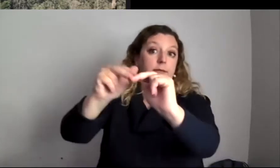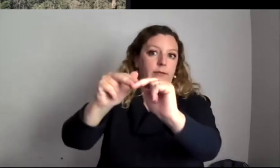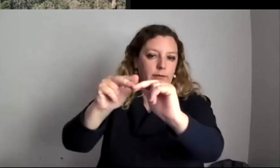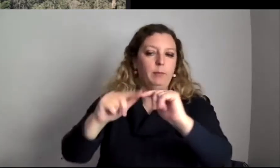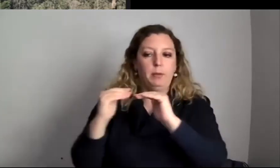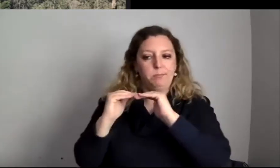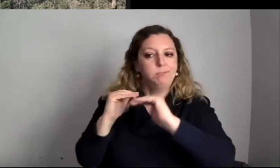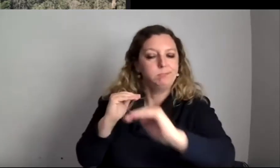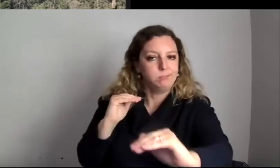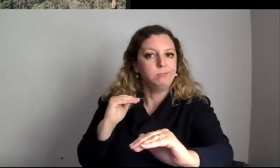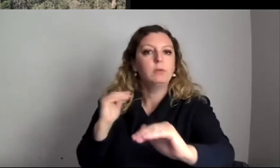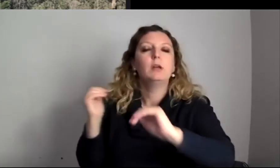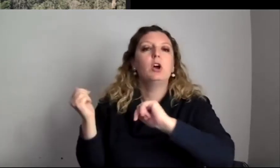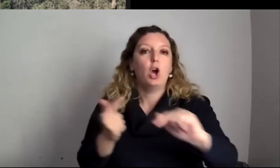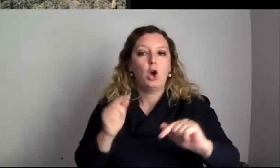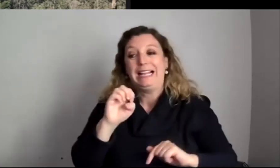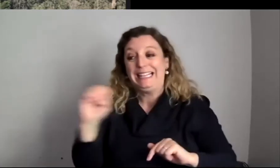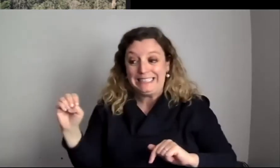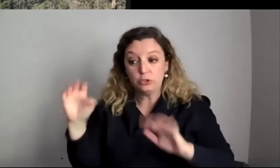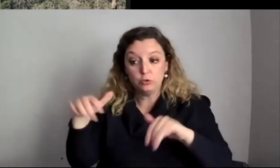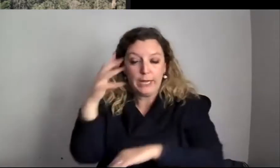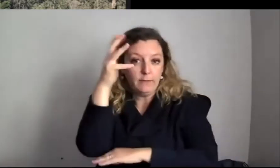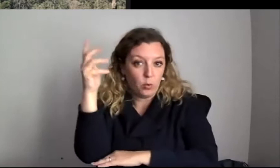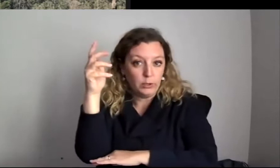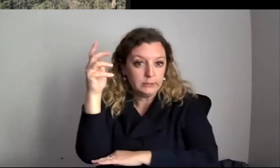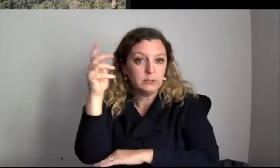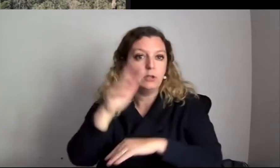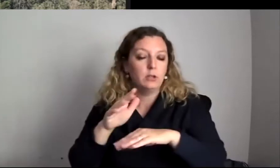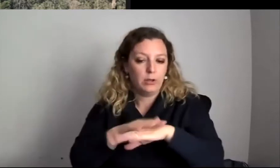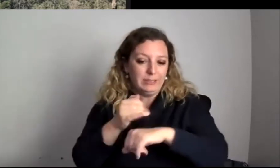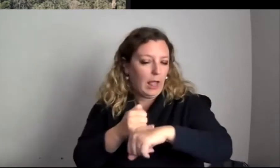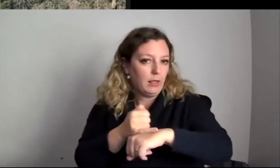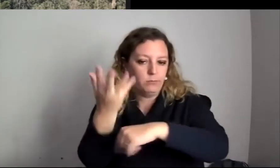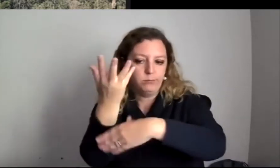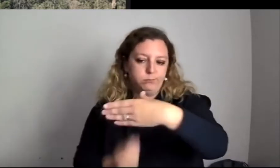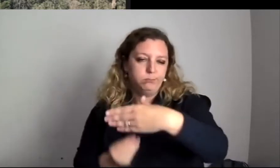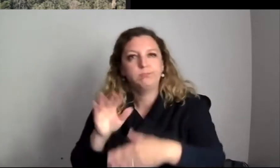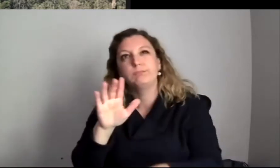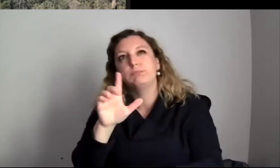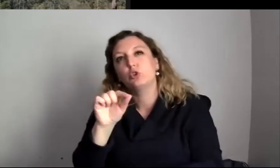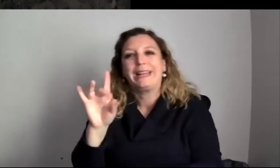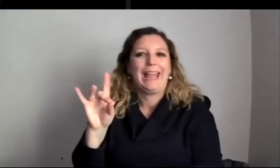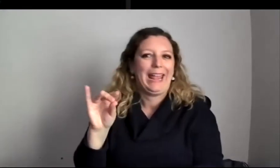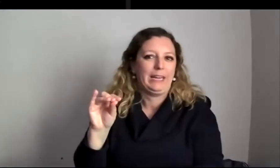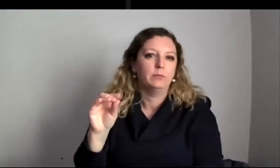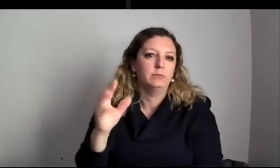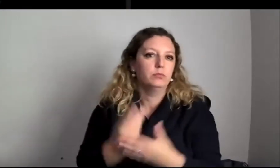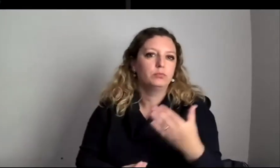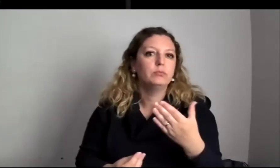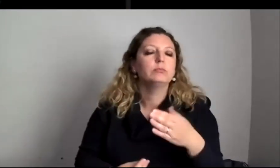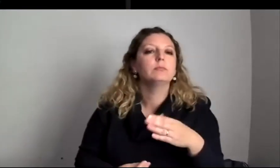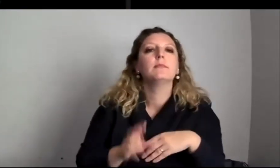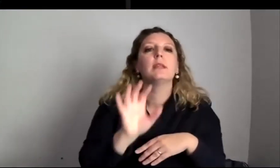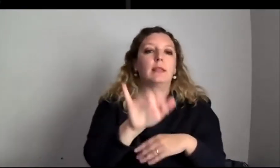remains constant, all of the eastern rainforest corridor in Madagascar should be gone by about 2080. And so this is